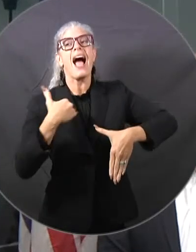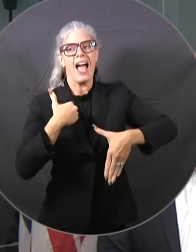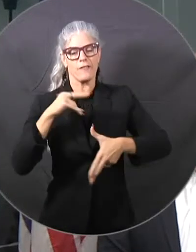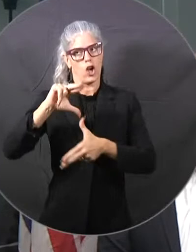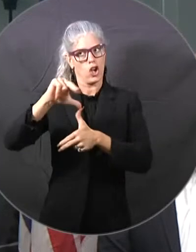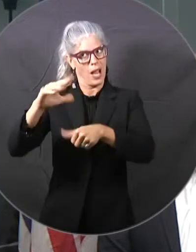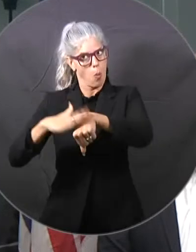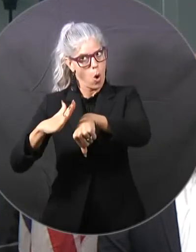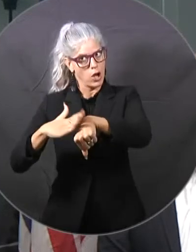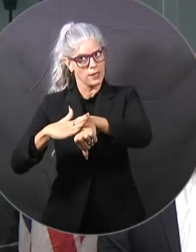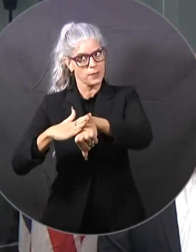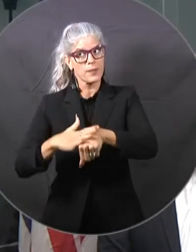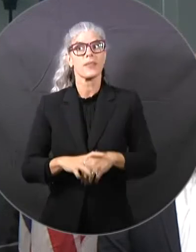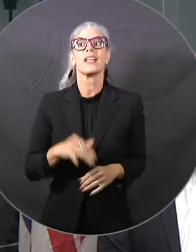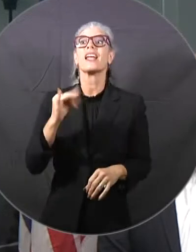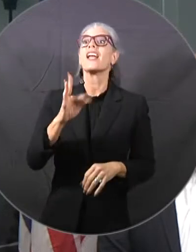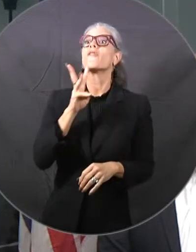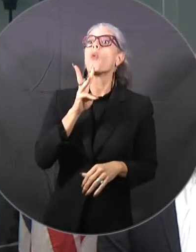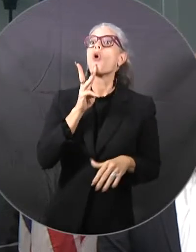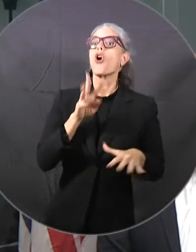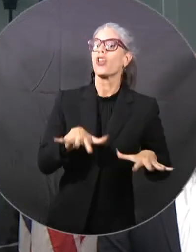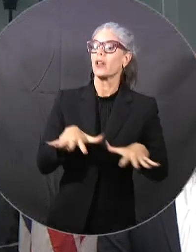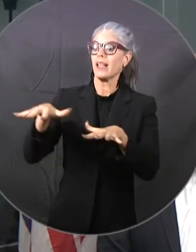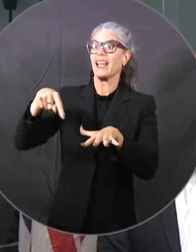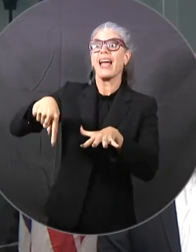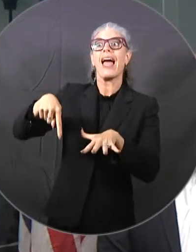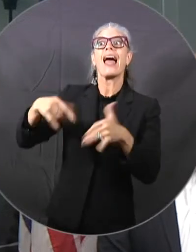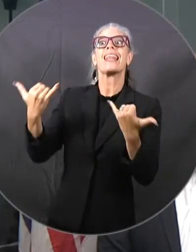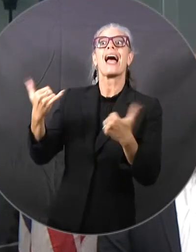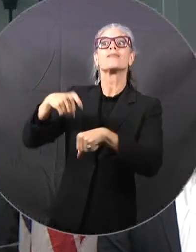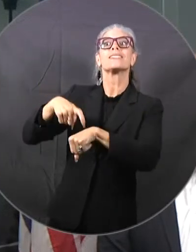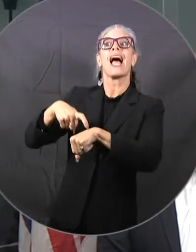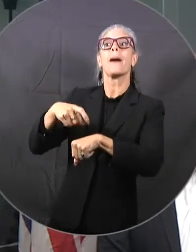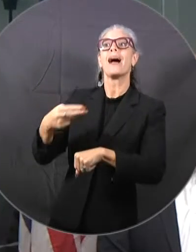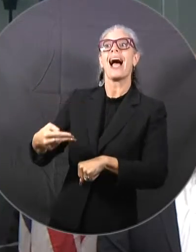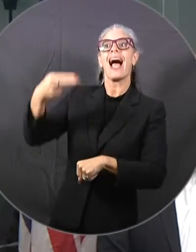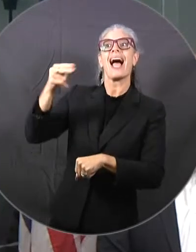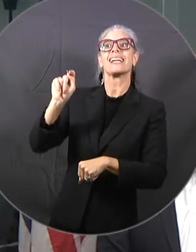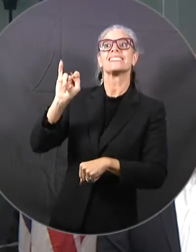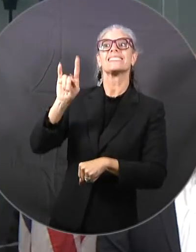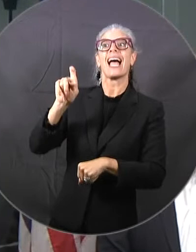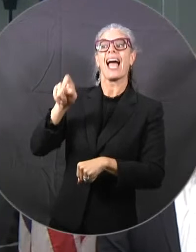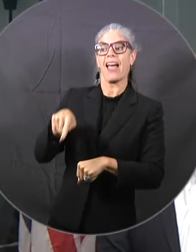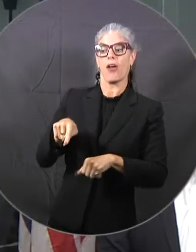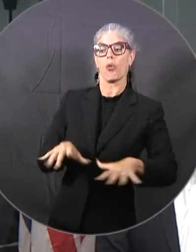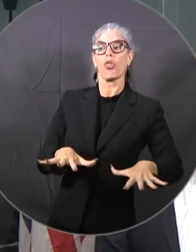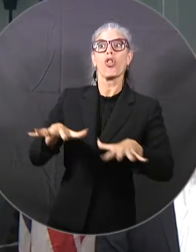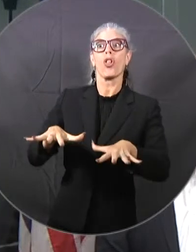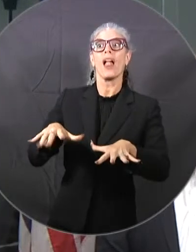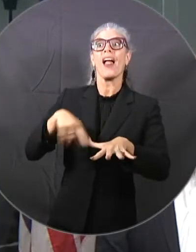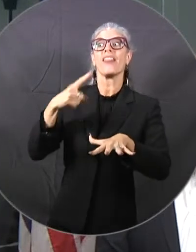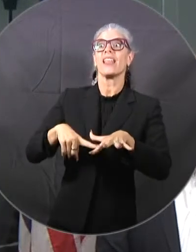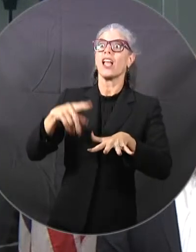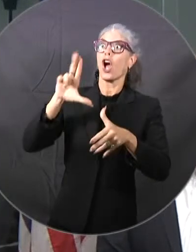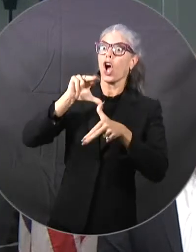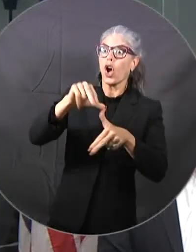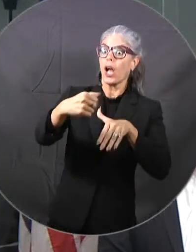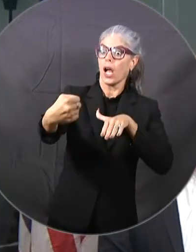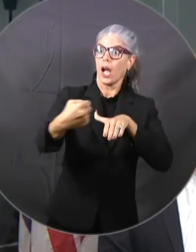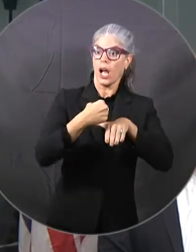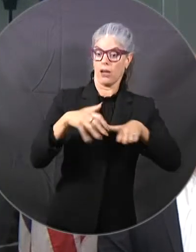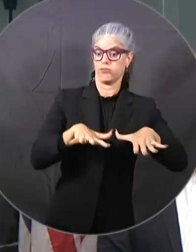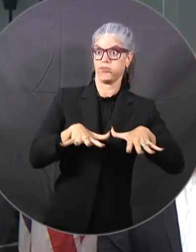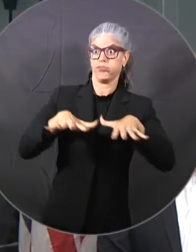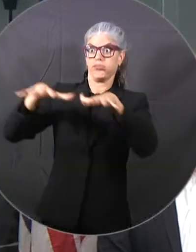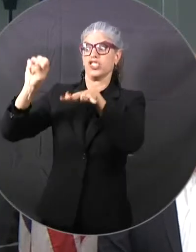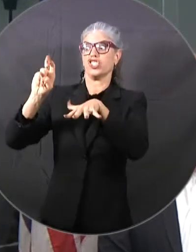surge could reach 8 to 12 feet in some areas, particularly in that Big Bend region. This is life-threatening storm